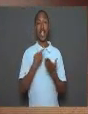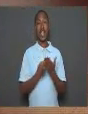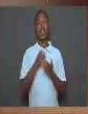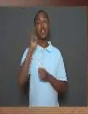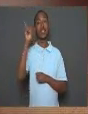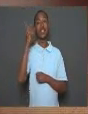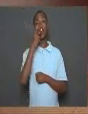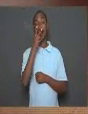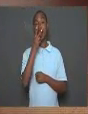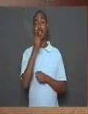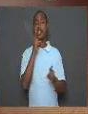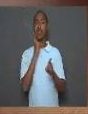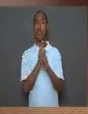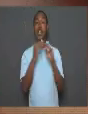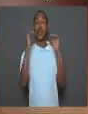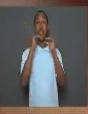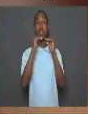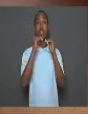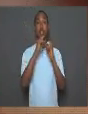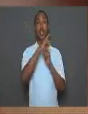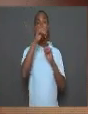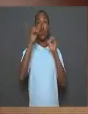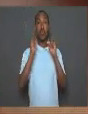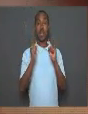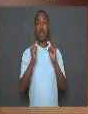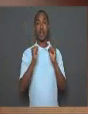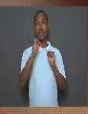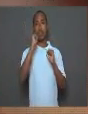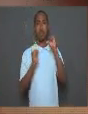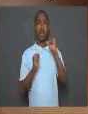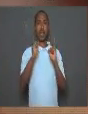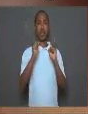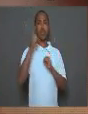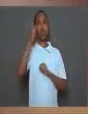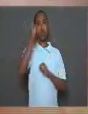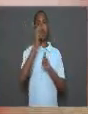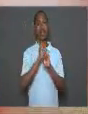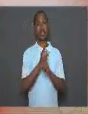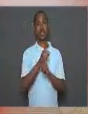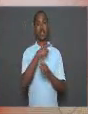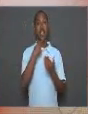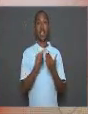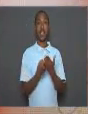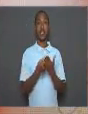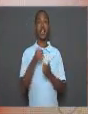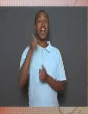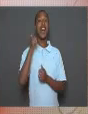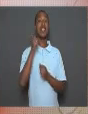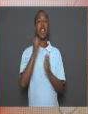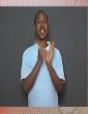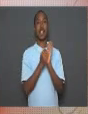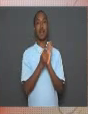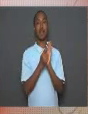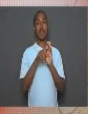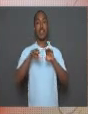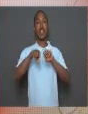Here are the correct equations so you can compare them to your own. Here is another